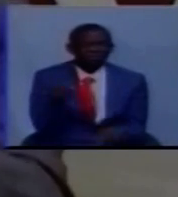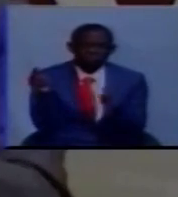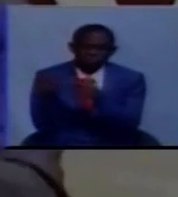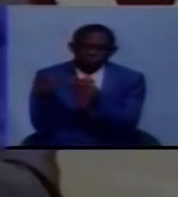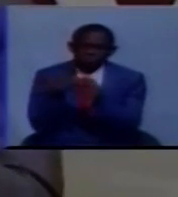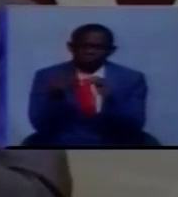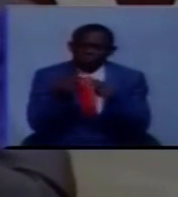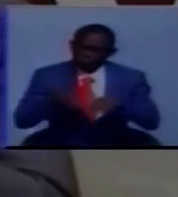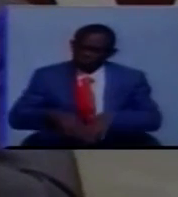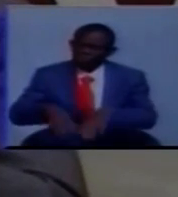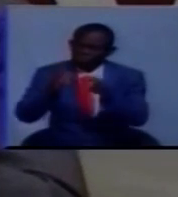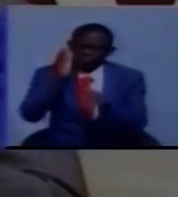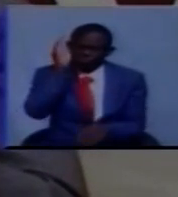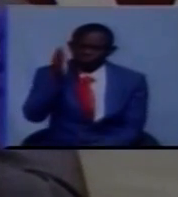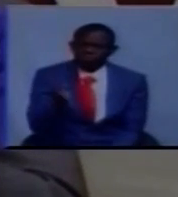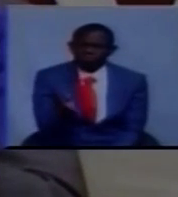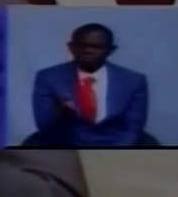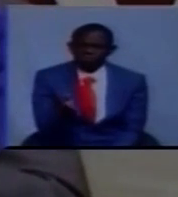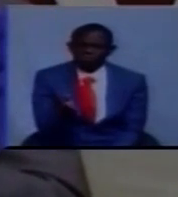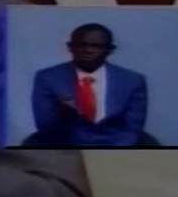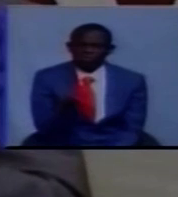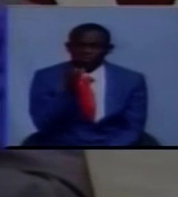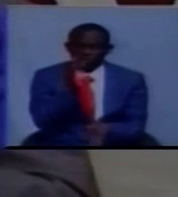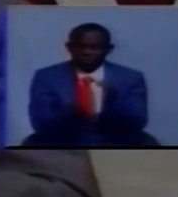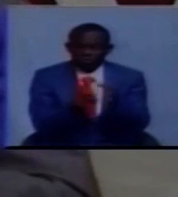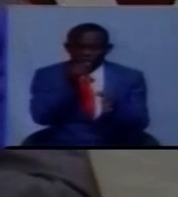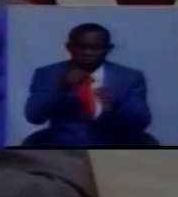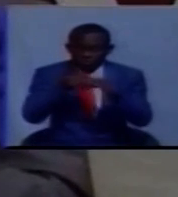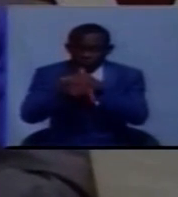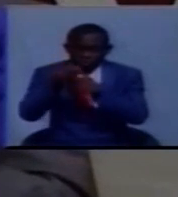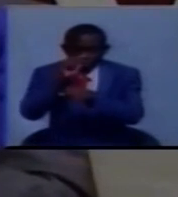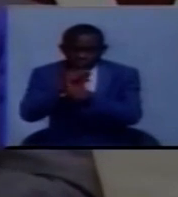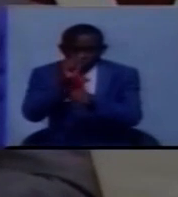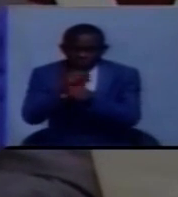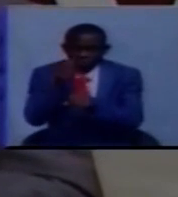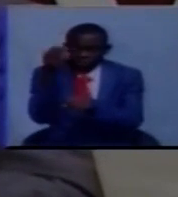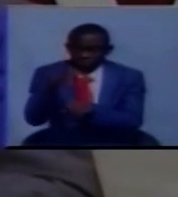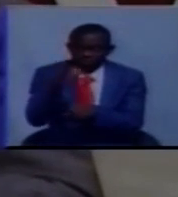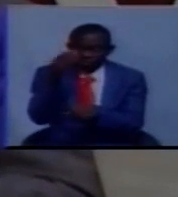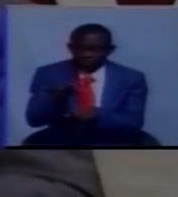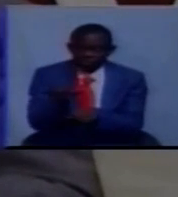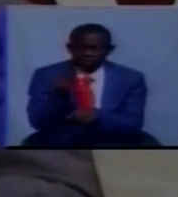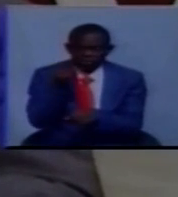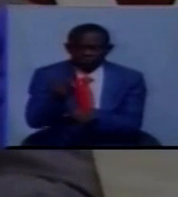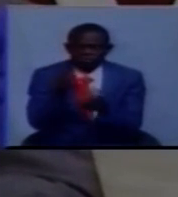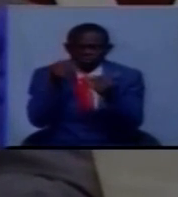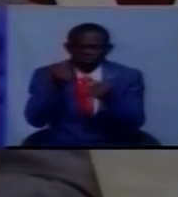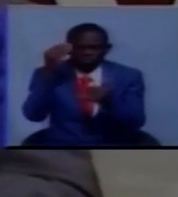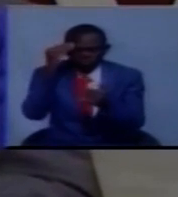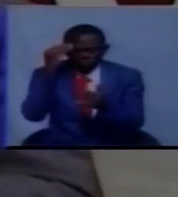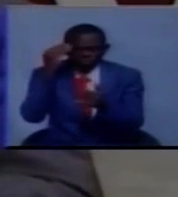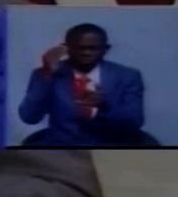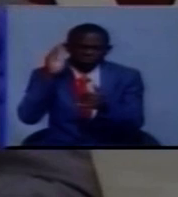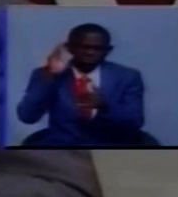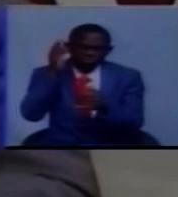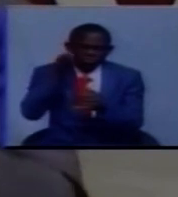want to be on permanent, you want to be secure. Some people haven't even gotten married because they don't know whether they are going to be in employment tomorrow after the end